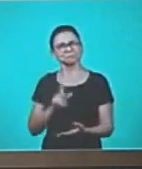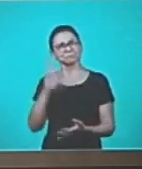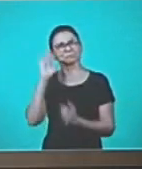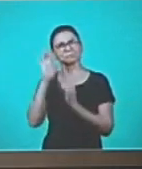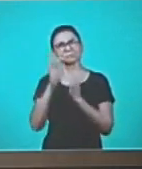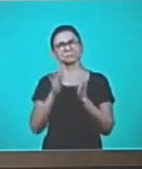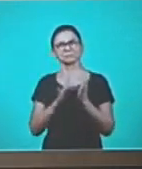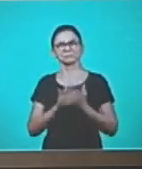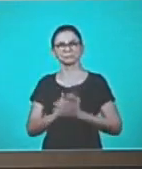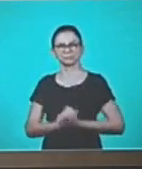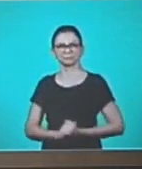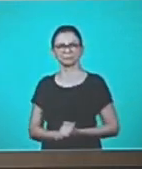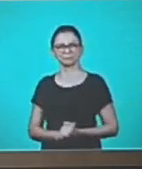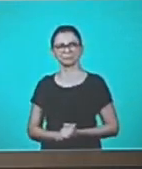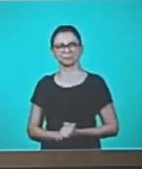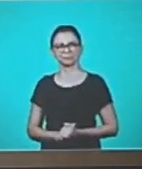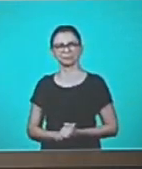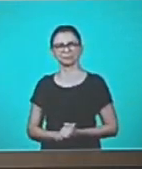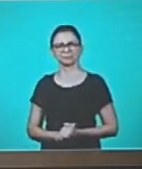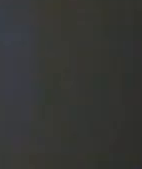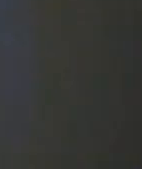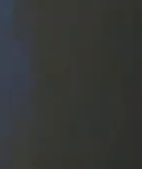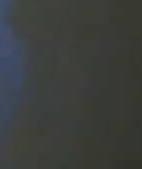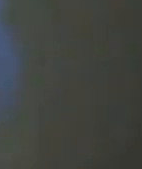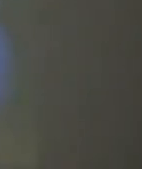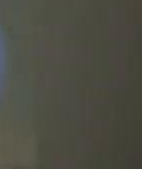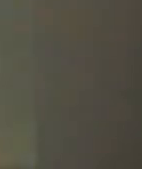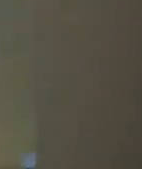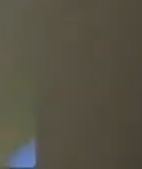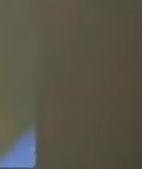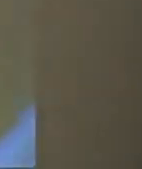I wish the brethren and the peace of the Lord Jesus.